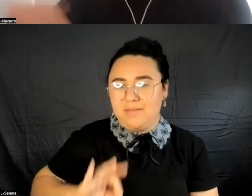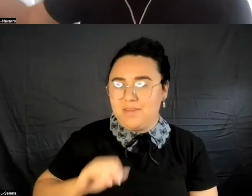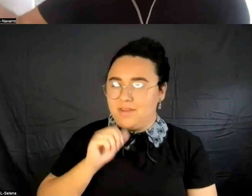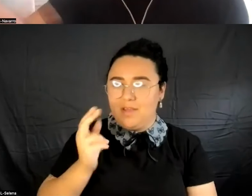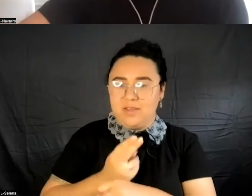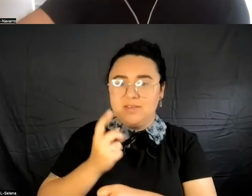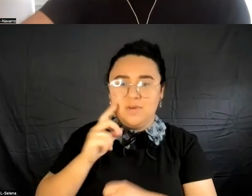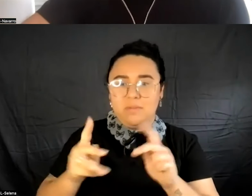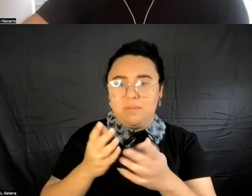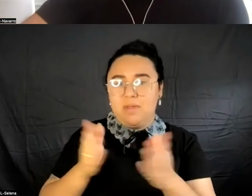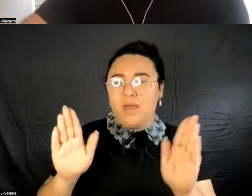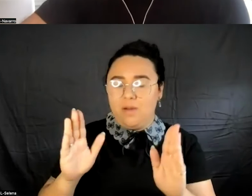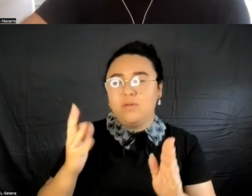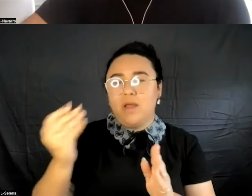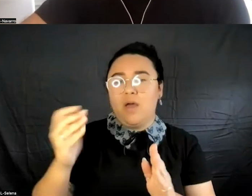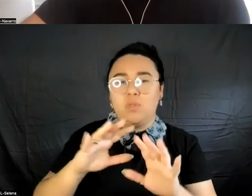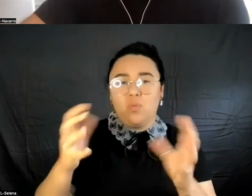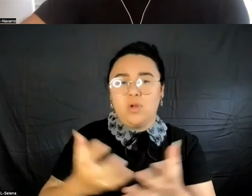people out in the world.